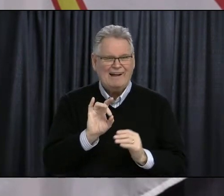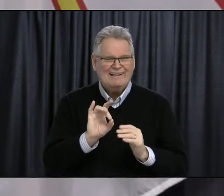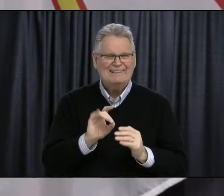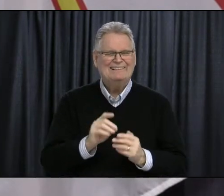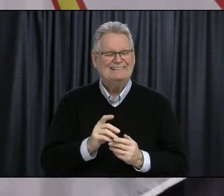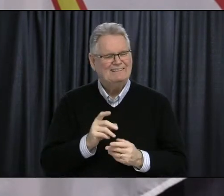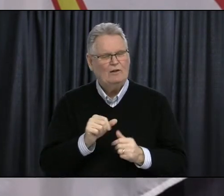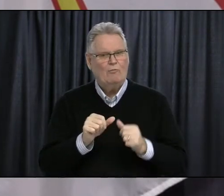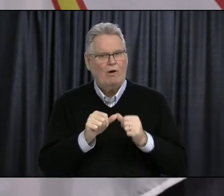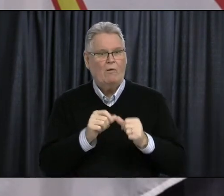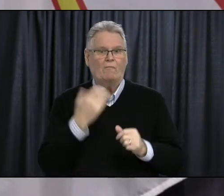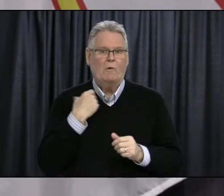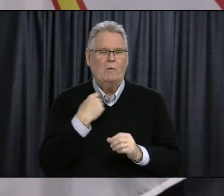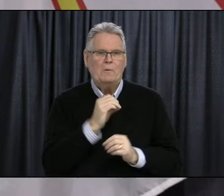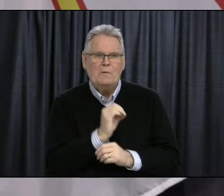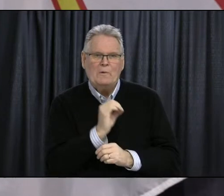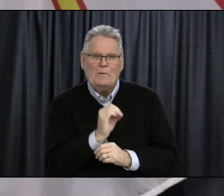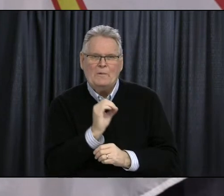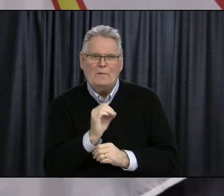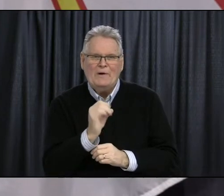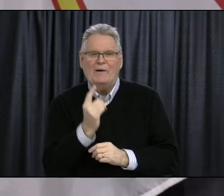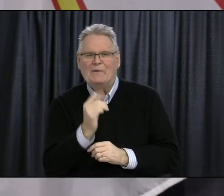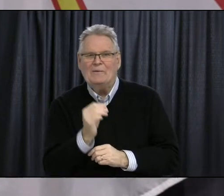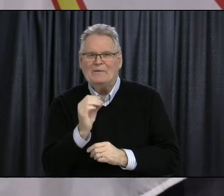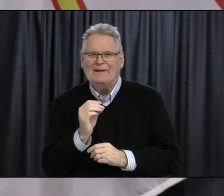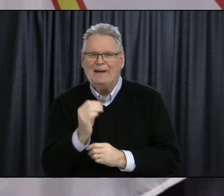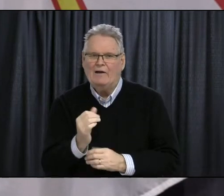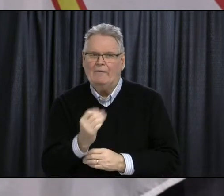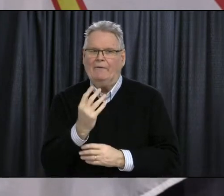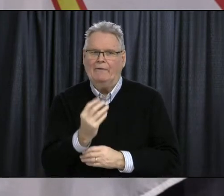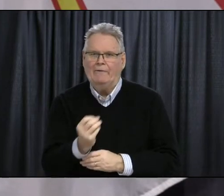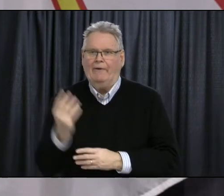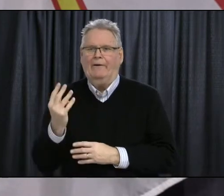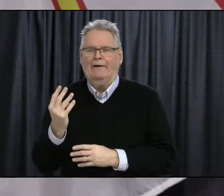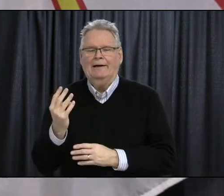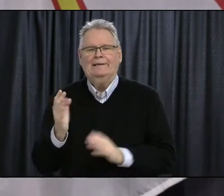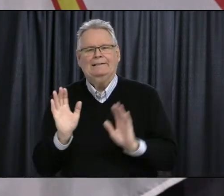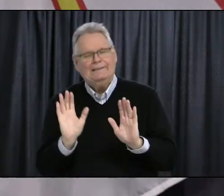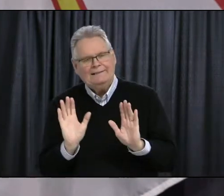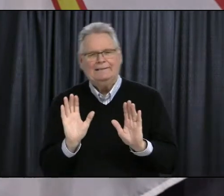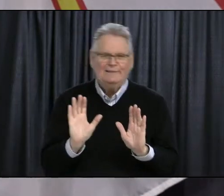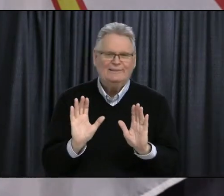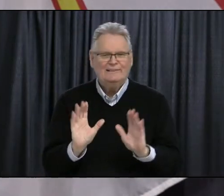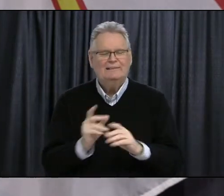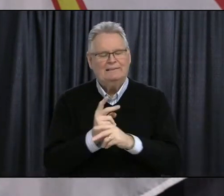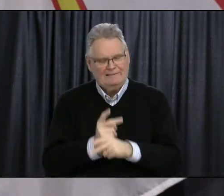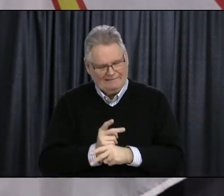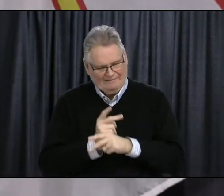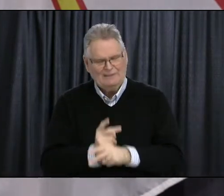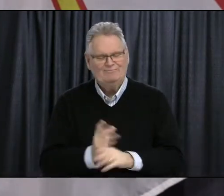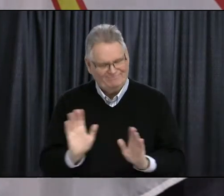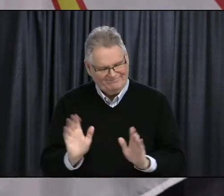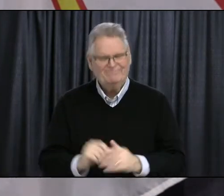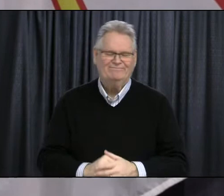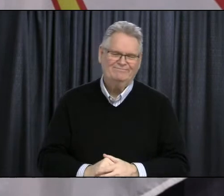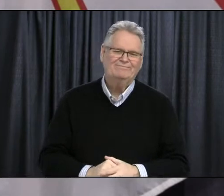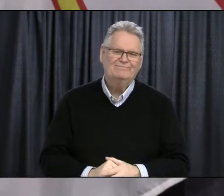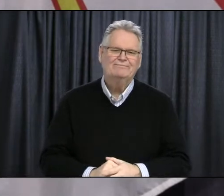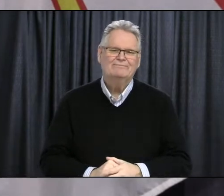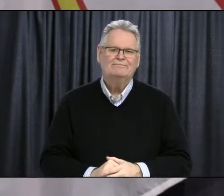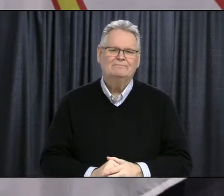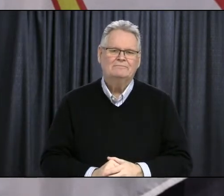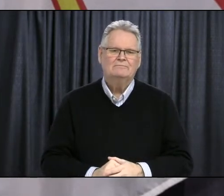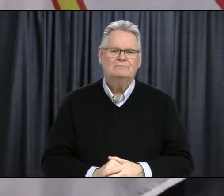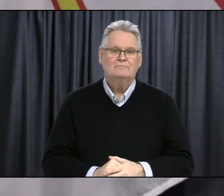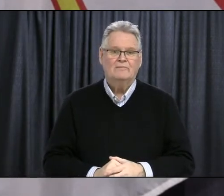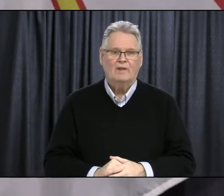we work tirelessly to contain the spread of COVID so that we don't find ourselves in the same situation. We need everyone